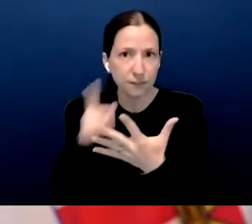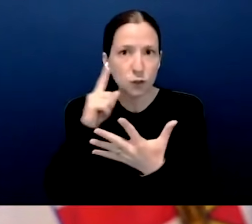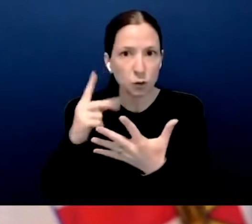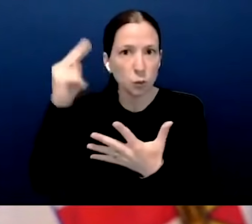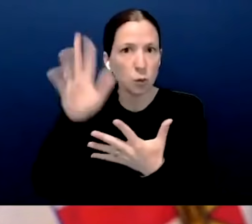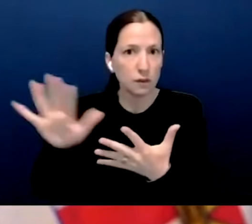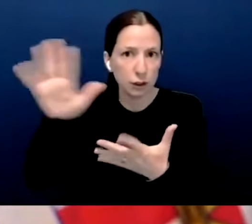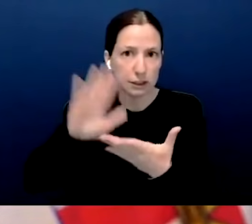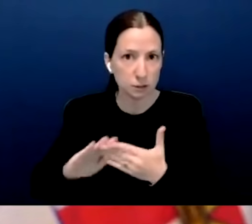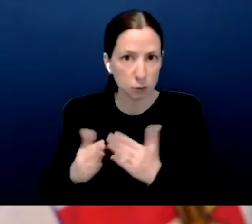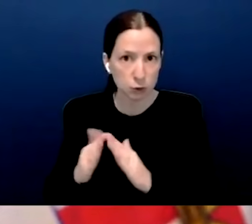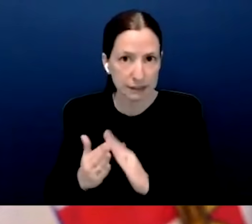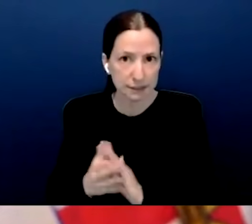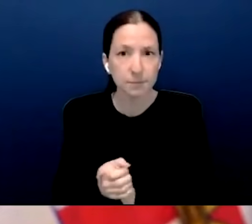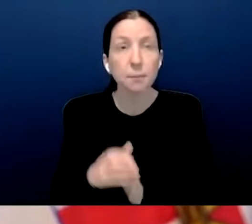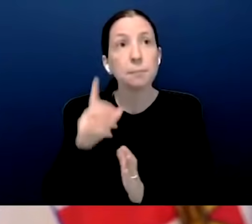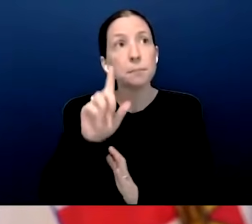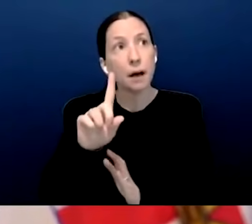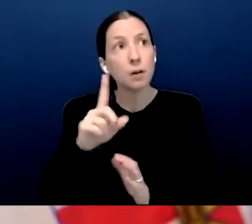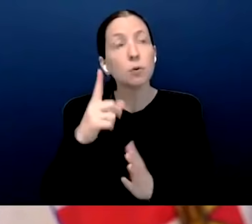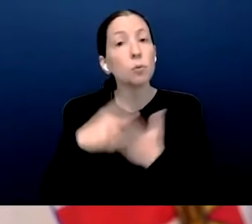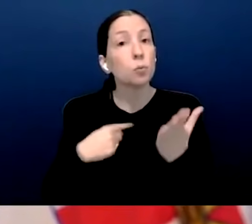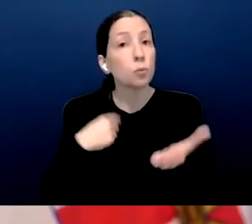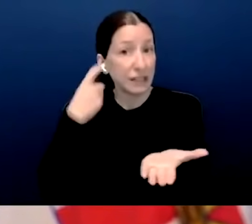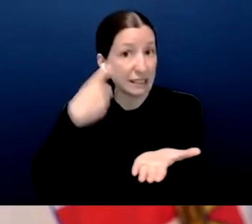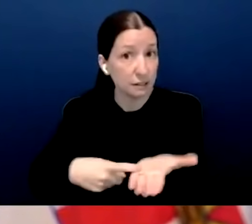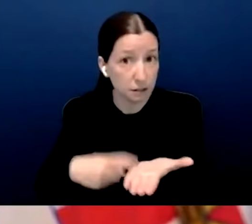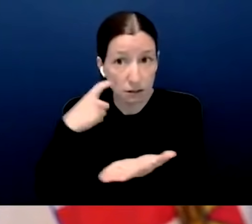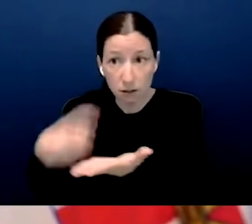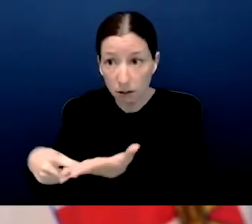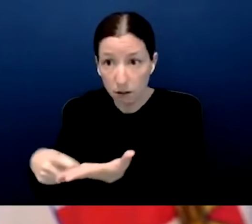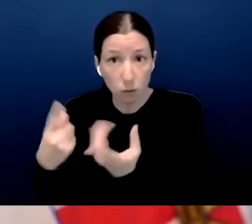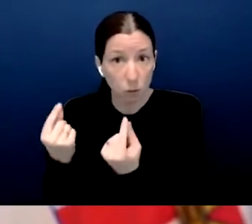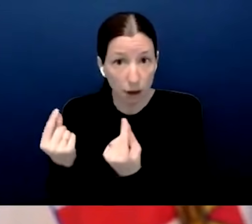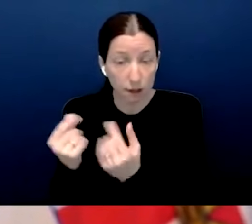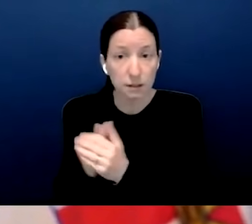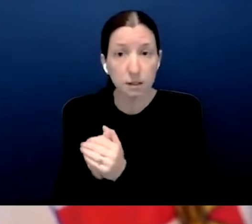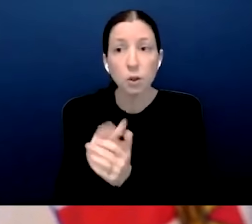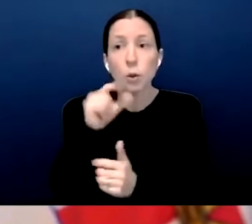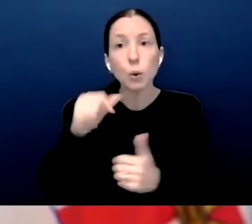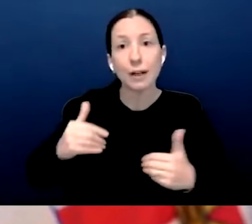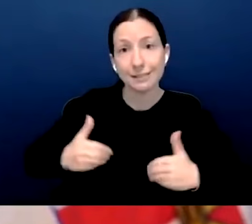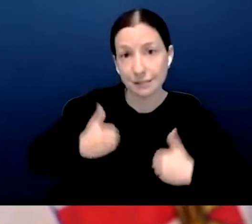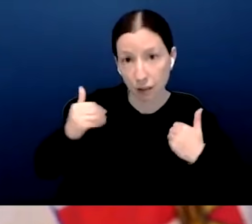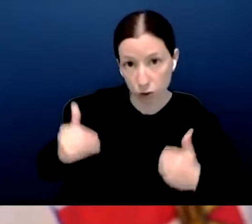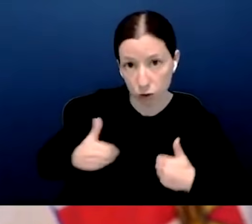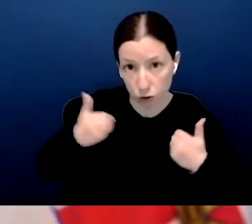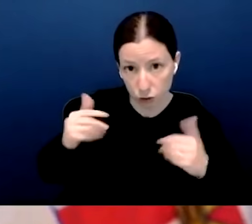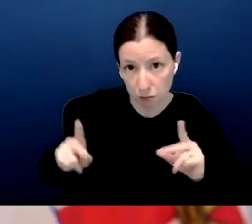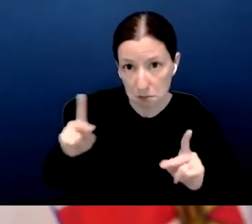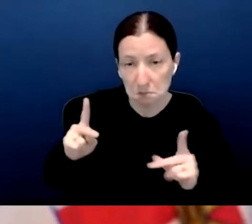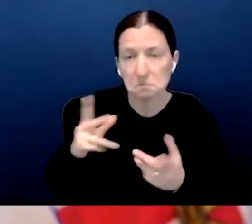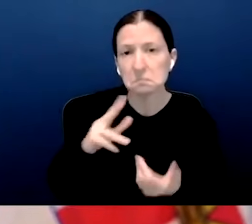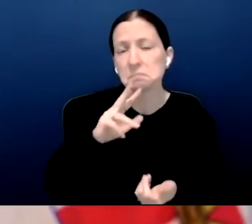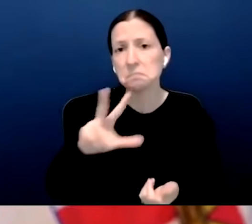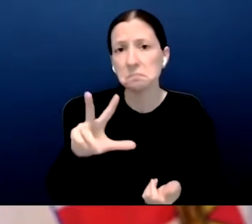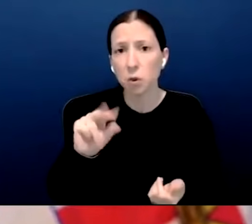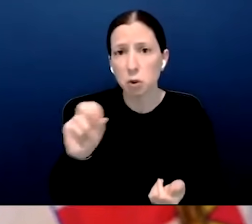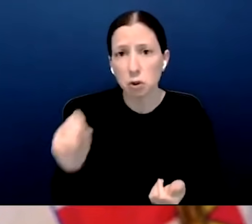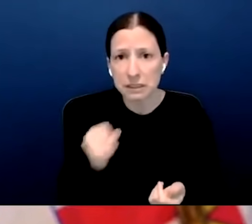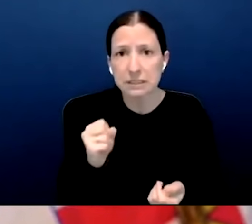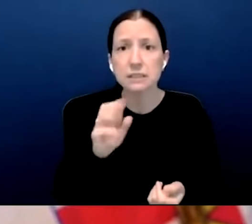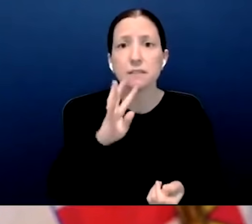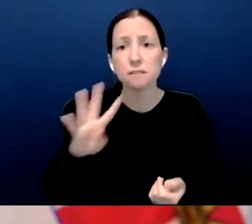I will say that what we are seeing now, though, it is unvaccinated younger people, people in their 30s,